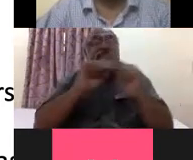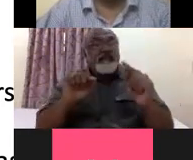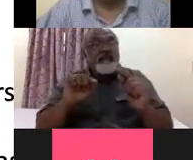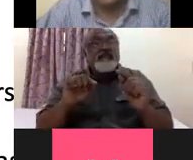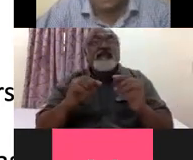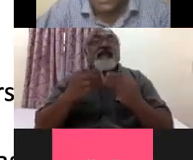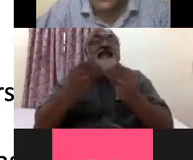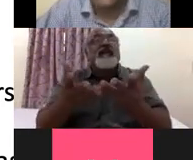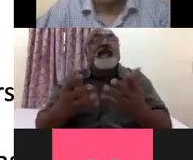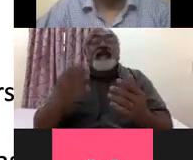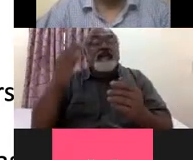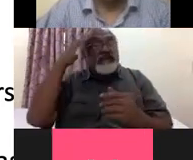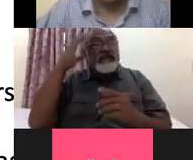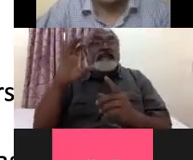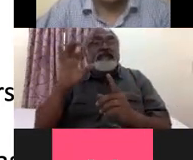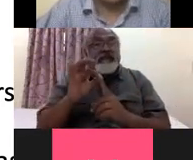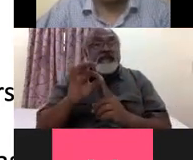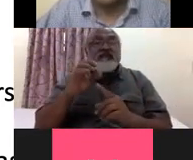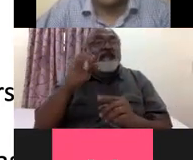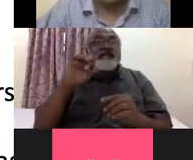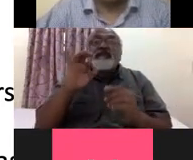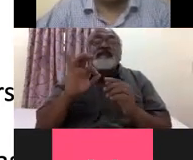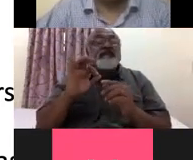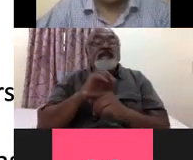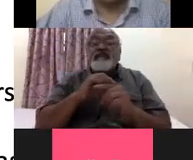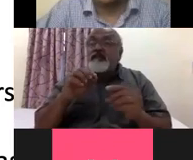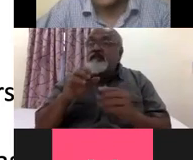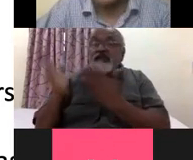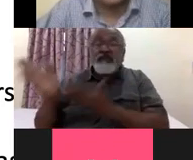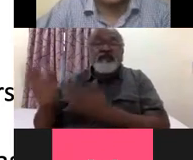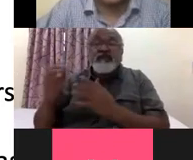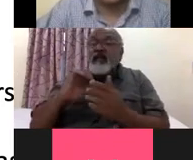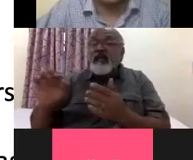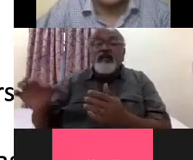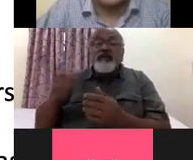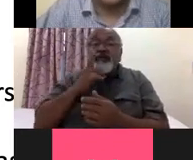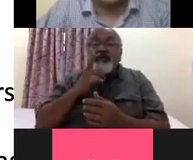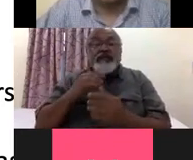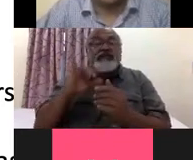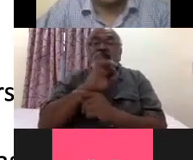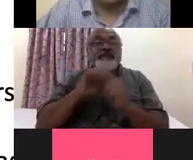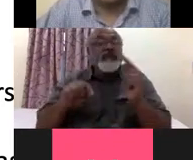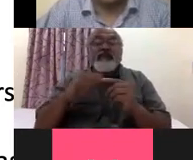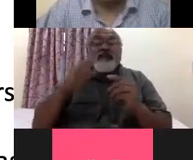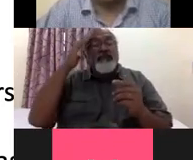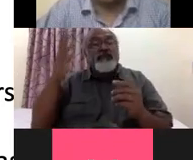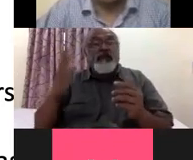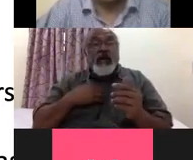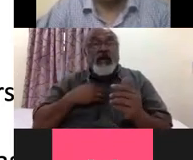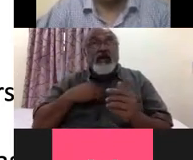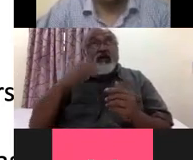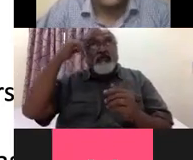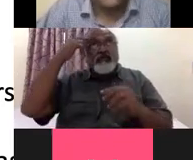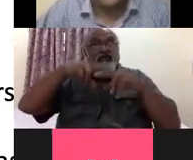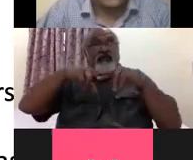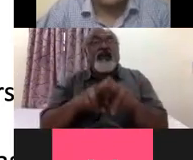who has cerebral palsy. So my scribe did not know the subject. So 60% nahi aaya. Does not know that I don't have the subject matter